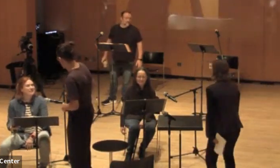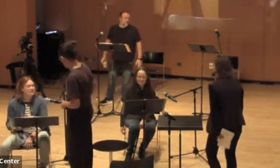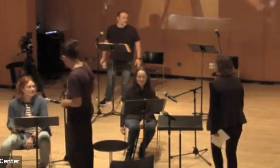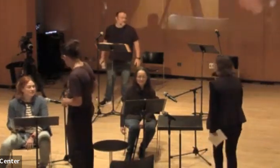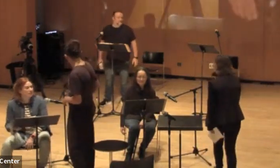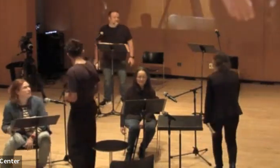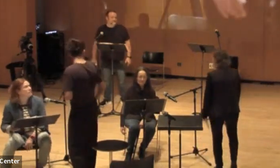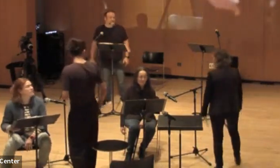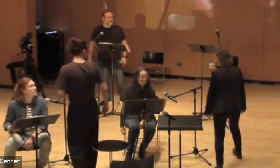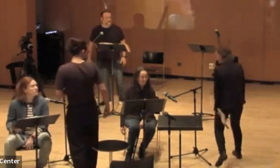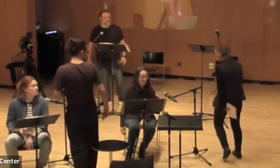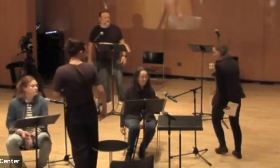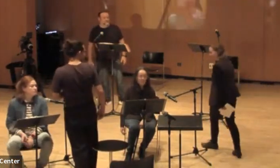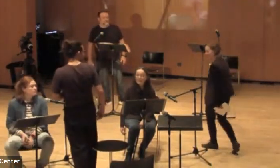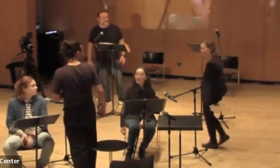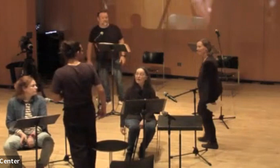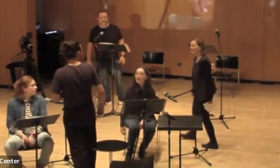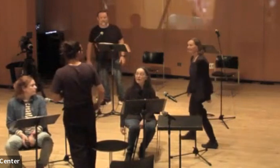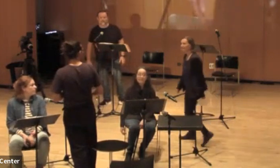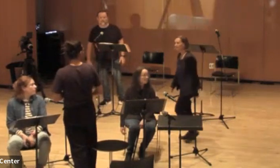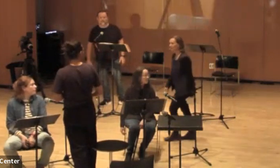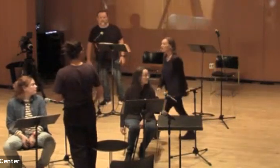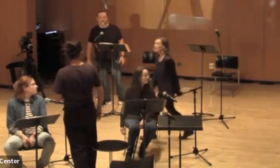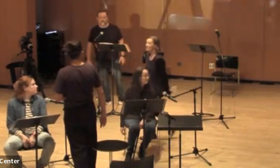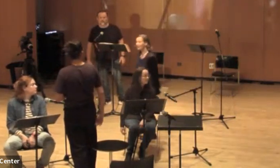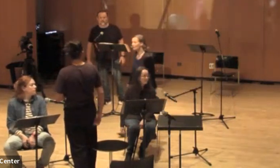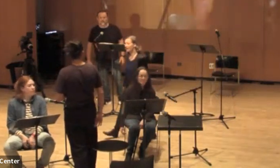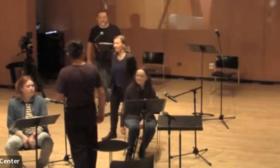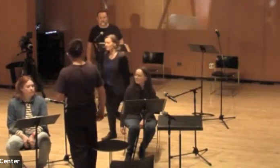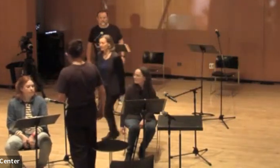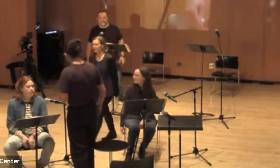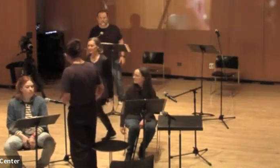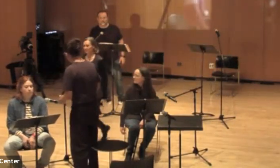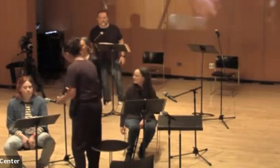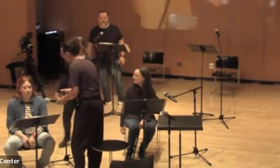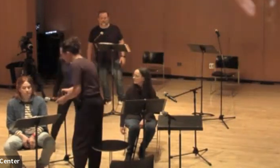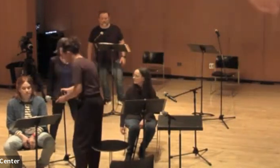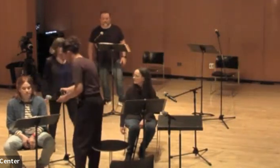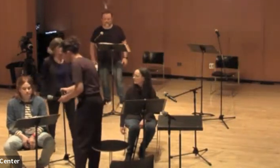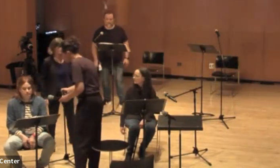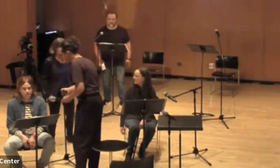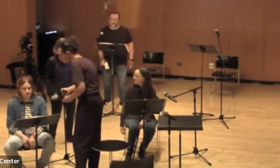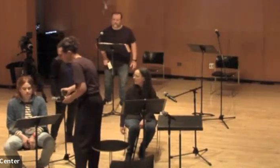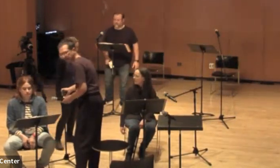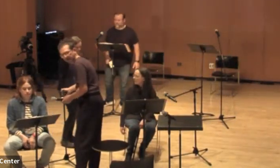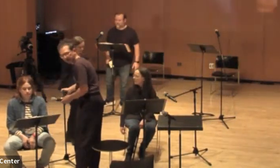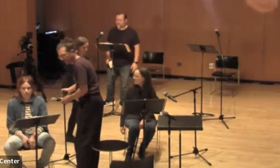okay not sure how close how close do they have to be they don't have to be